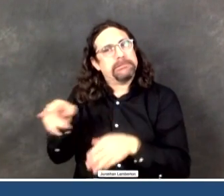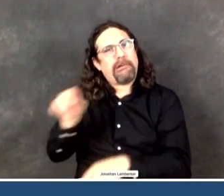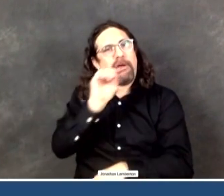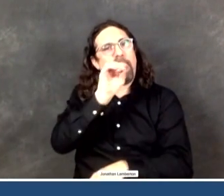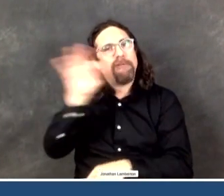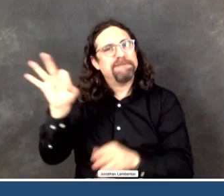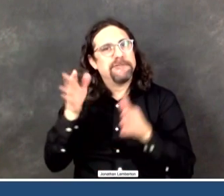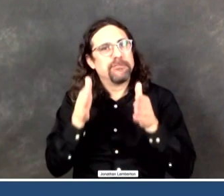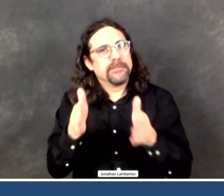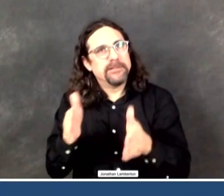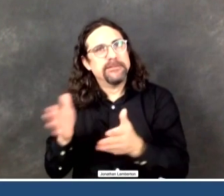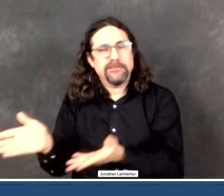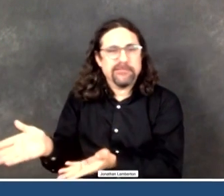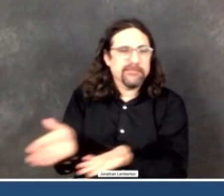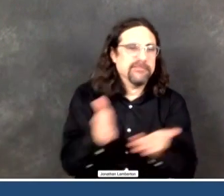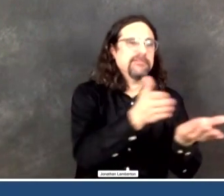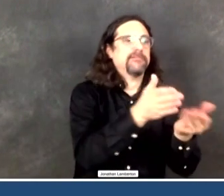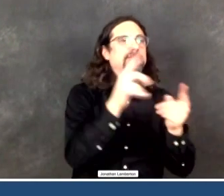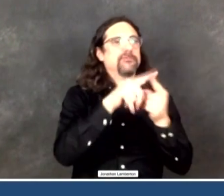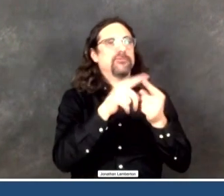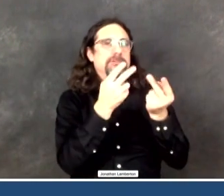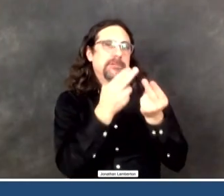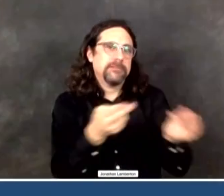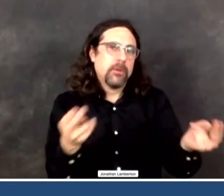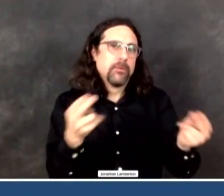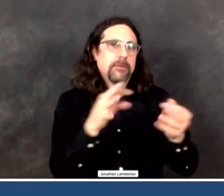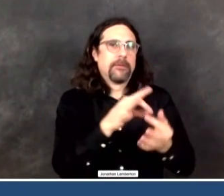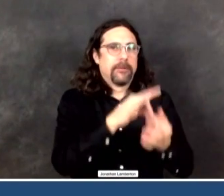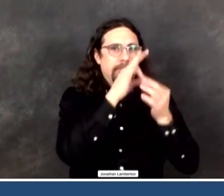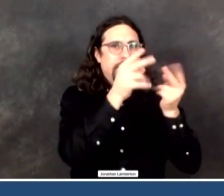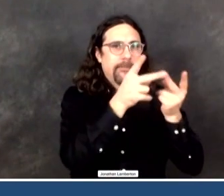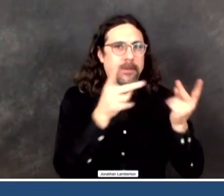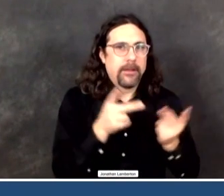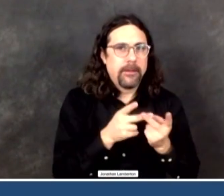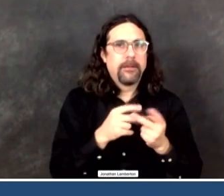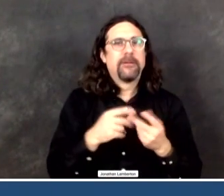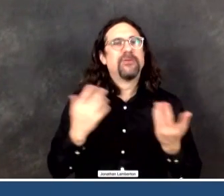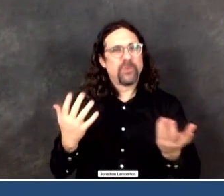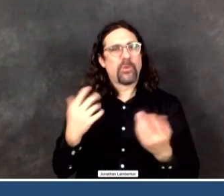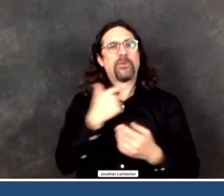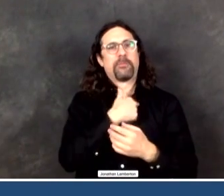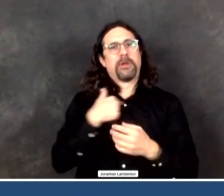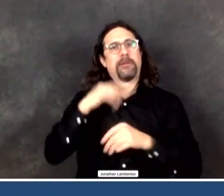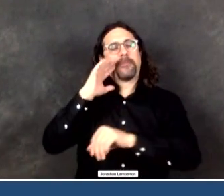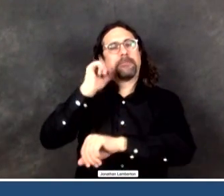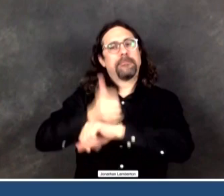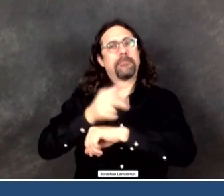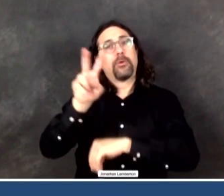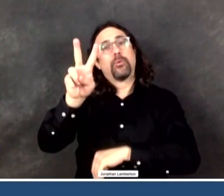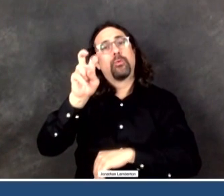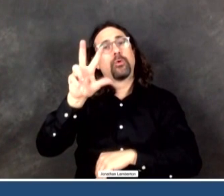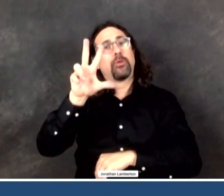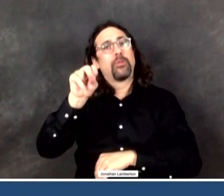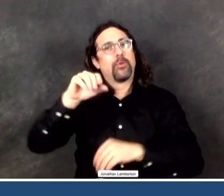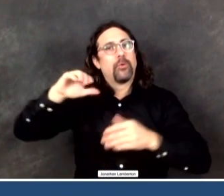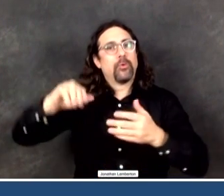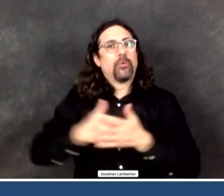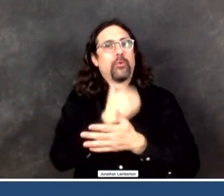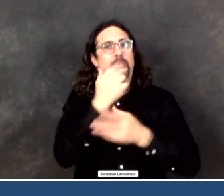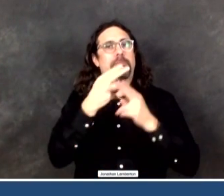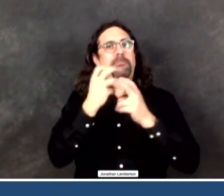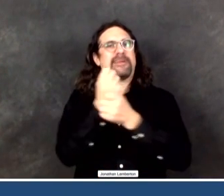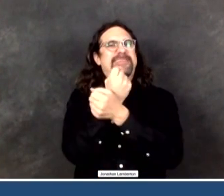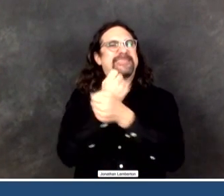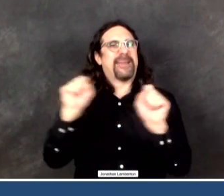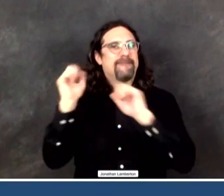us get people immediately off the street who have reached that point where they're ready to finally come in and accept shelter and change their lives